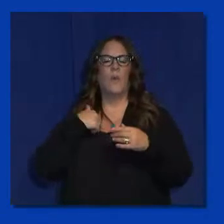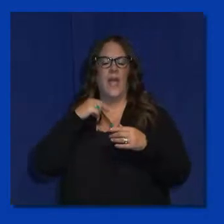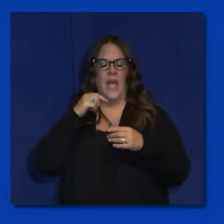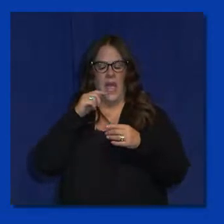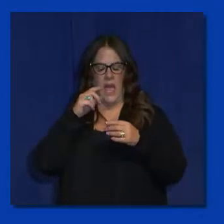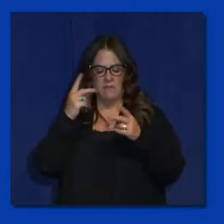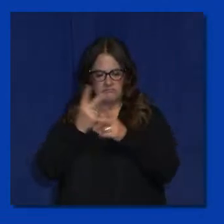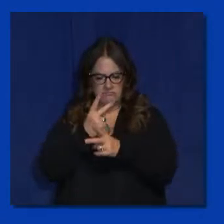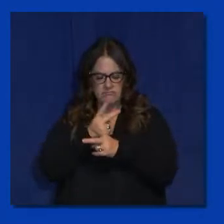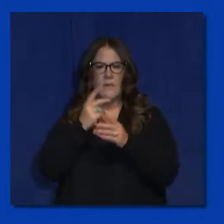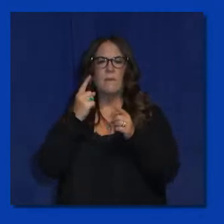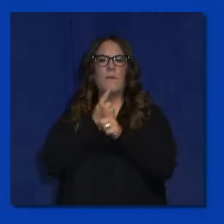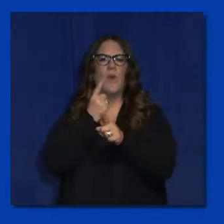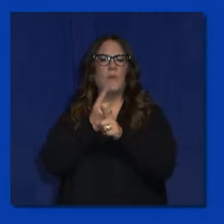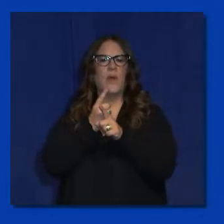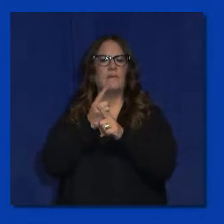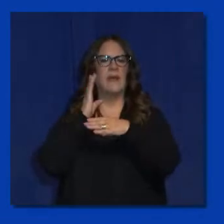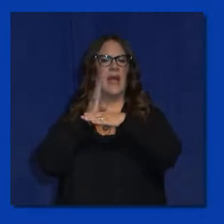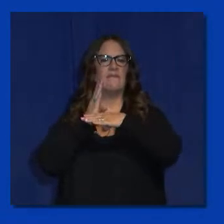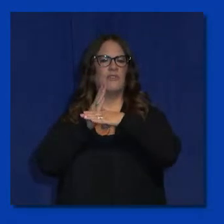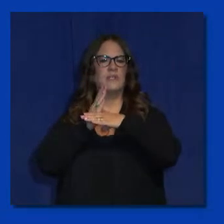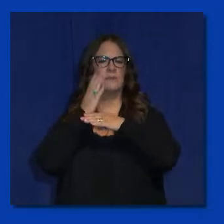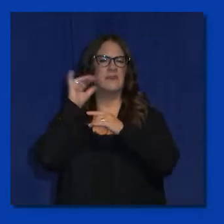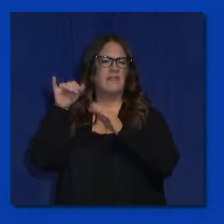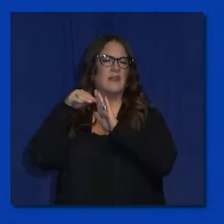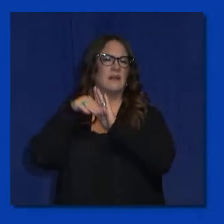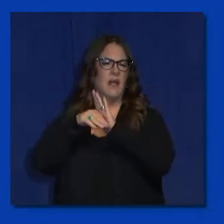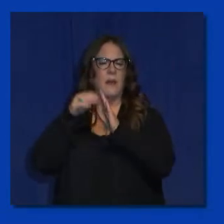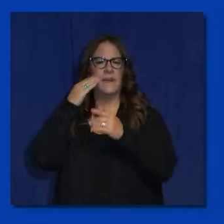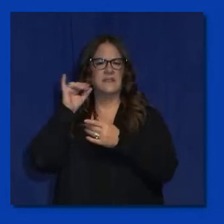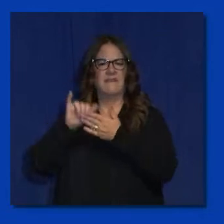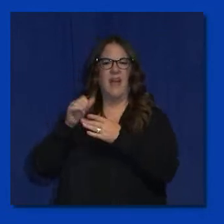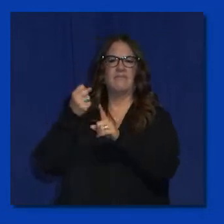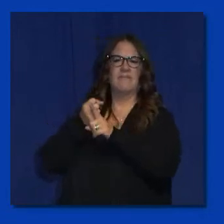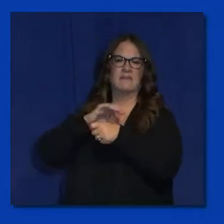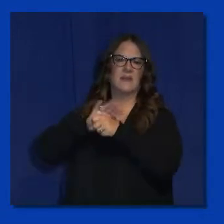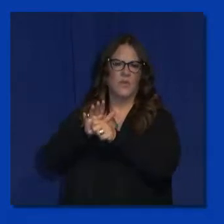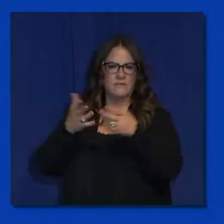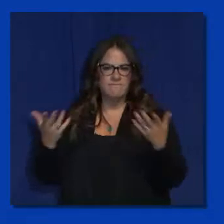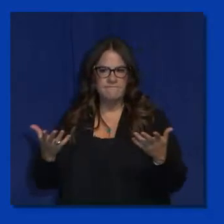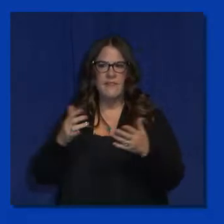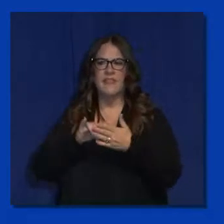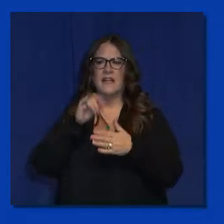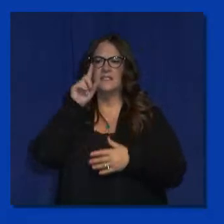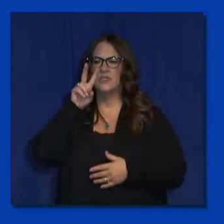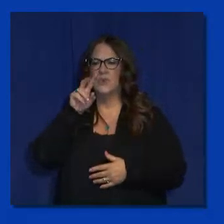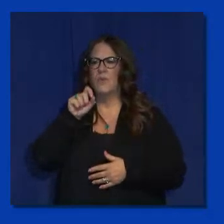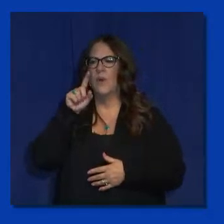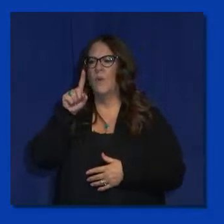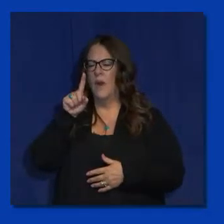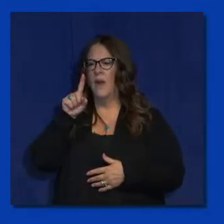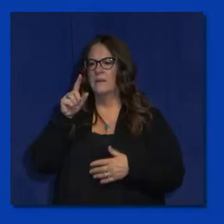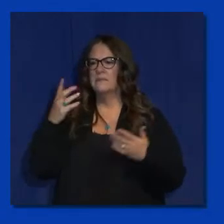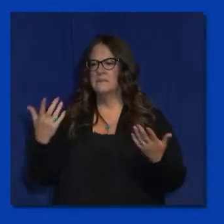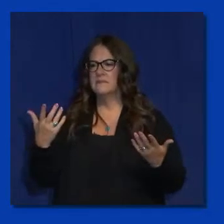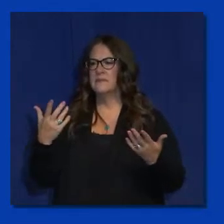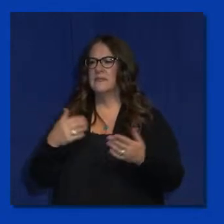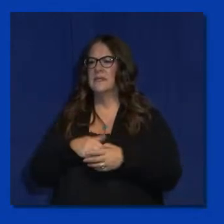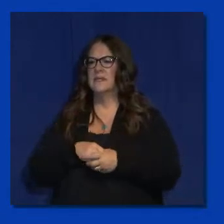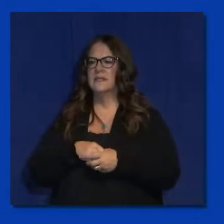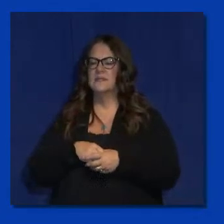reflective of that decline, but we're basically softening that impact. That's the 2.1 million. Everybody said, well, that's nice,